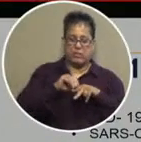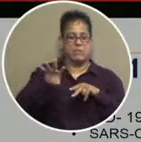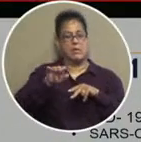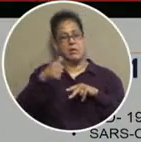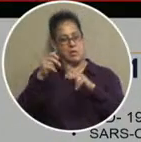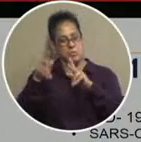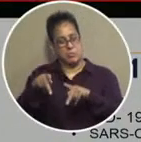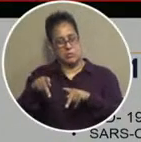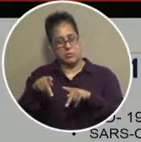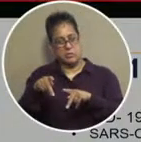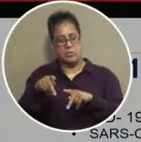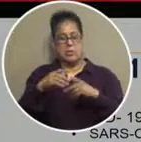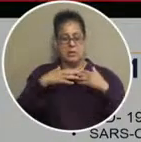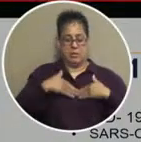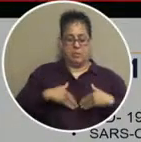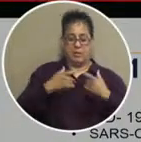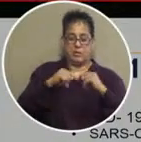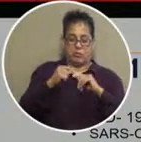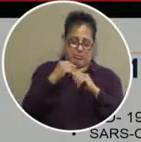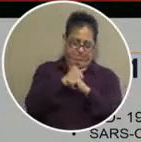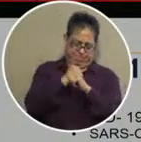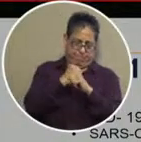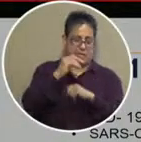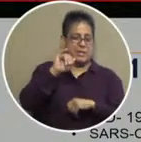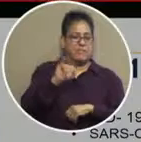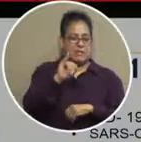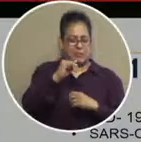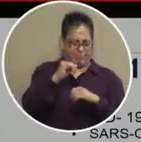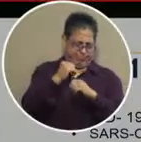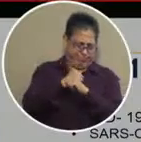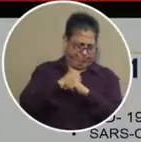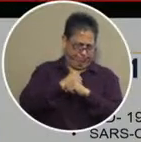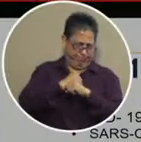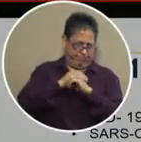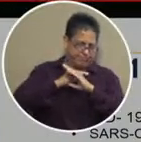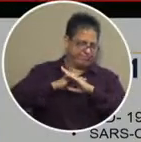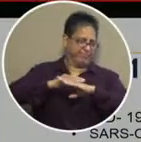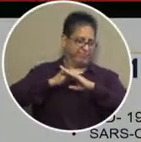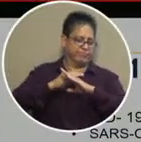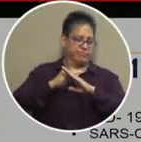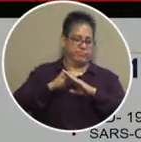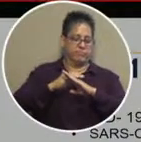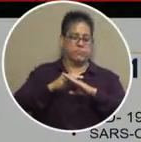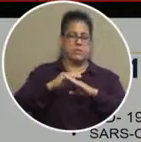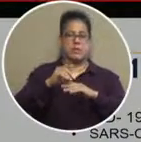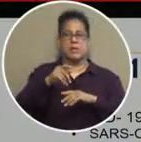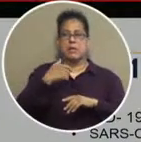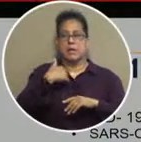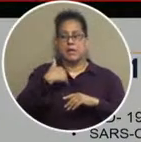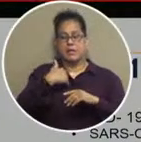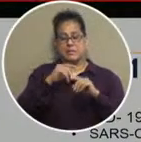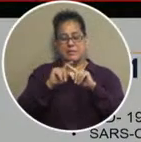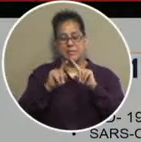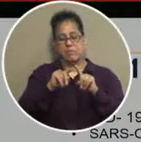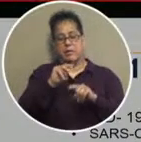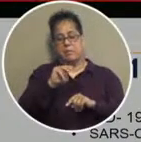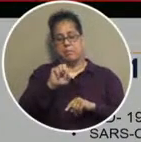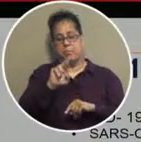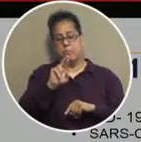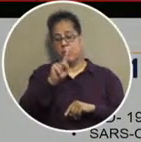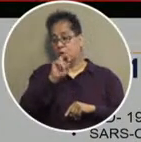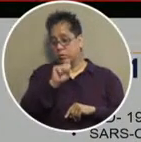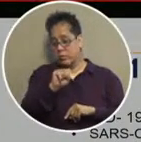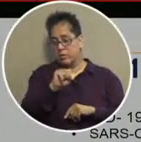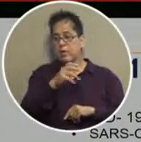person. As the body tries to fight the infection in the body, it creates a lot of inflammatory markers, which